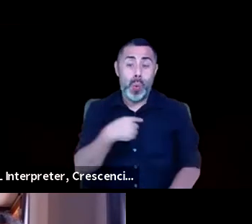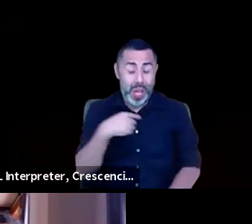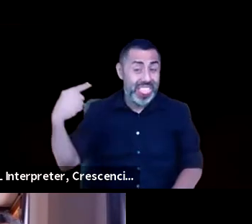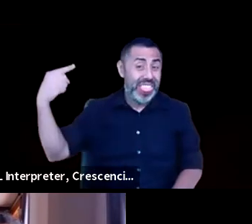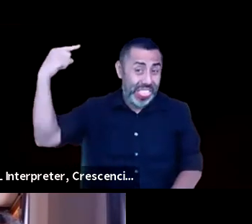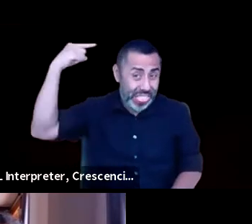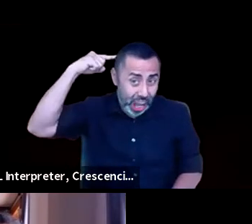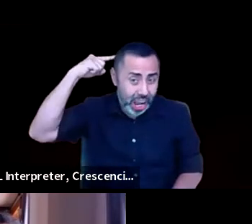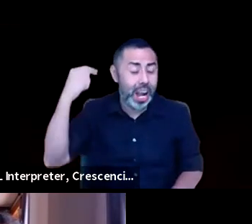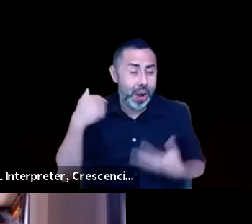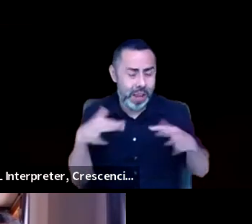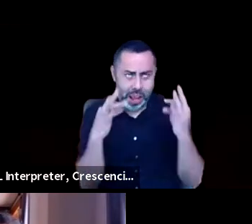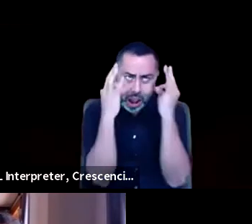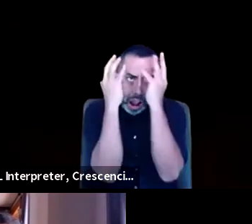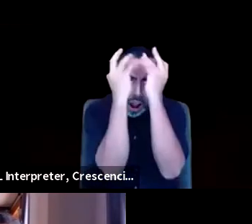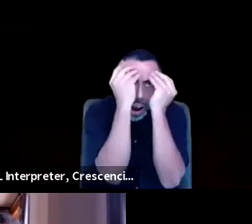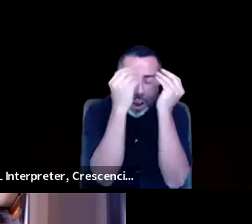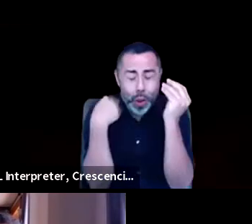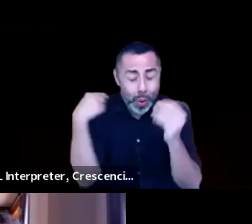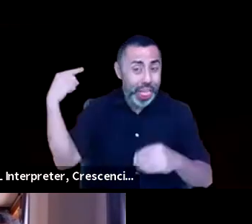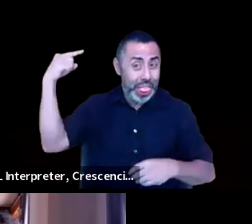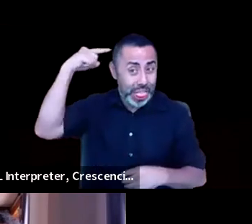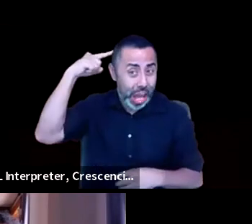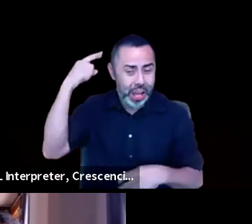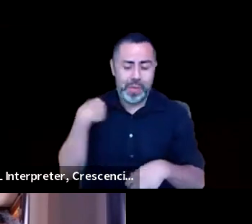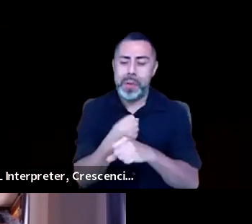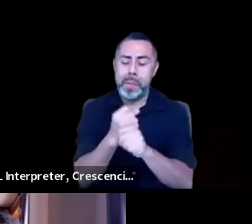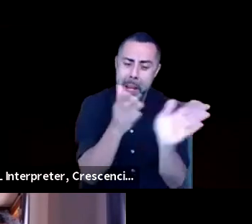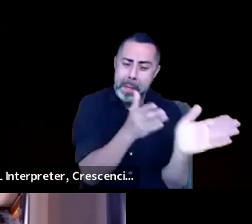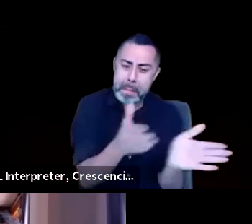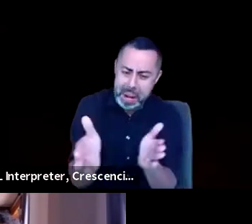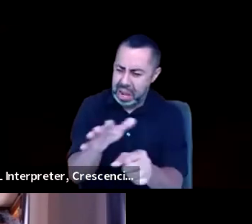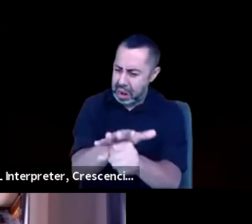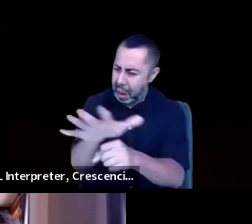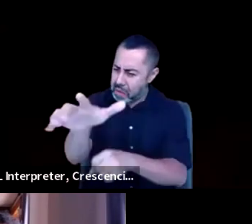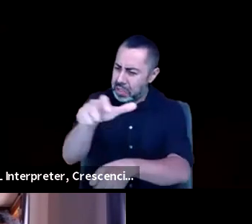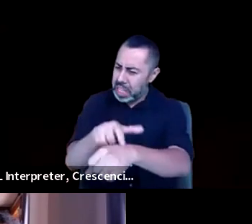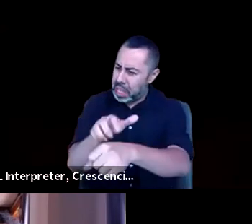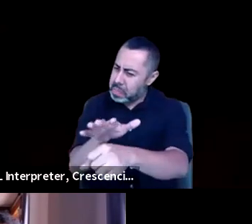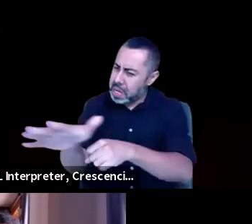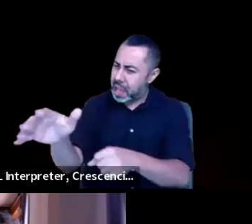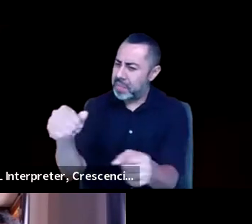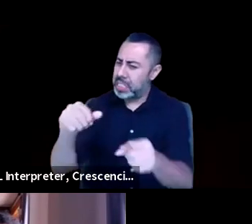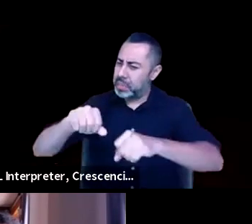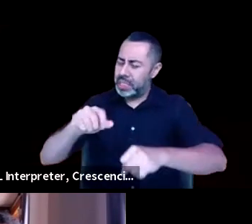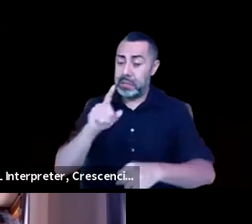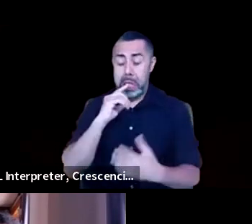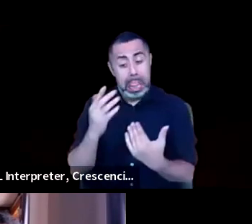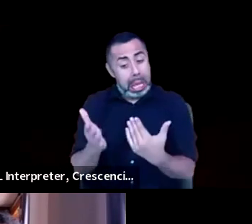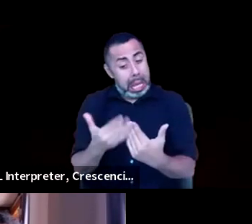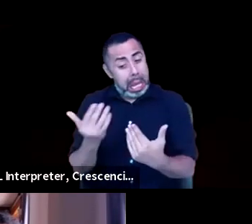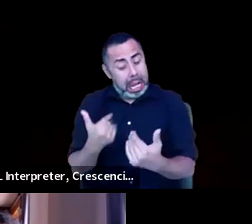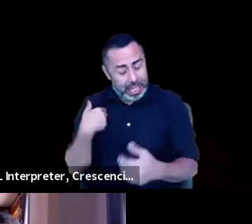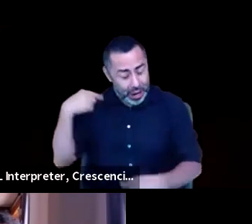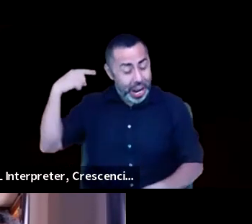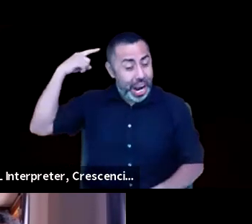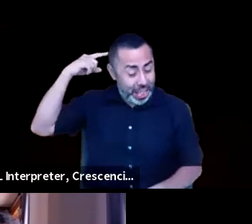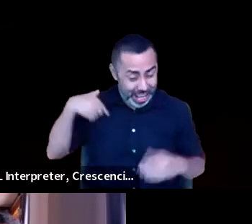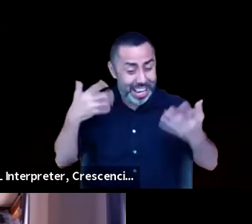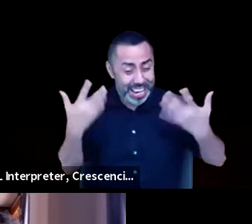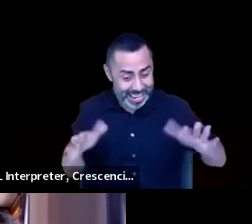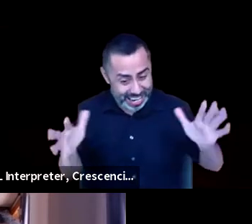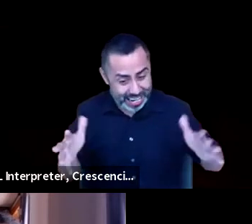thoughtful and we thought we would came up with a plan that gave people enough time and space and made it super easy. But our community is